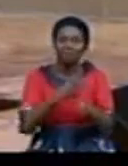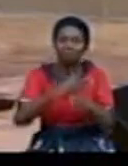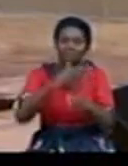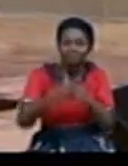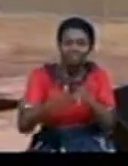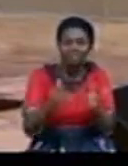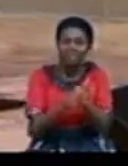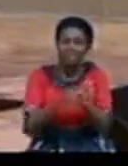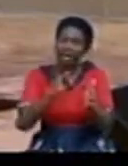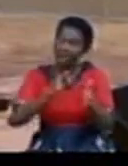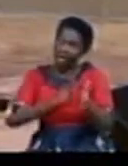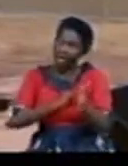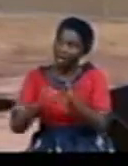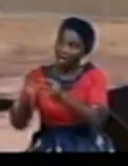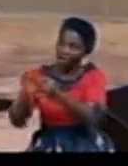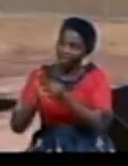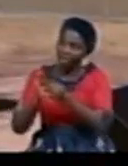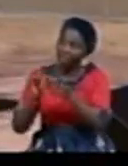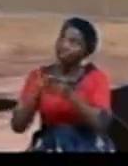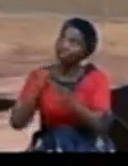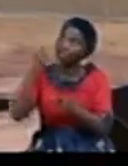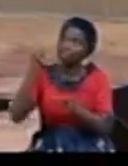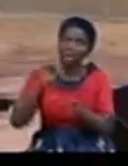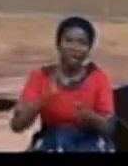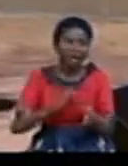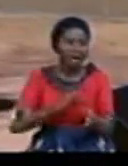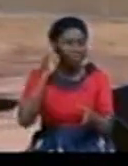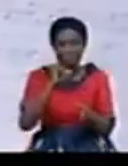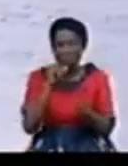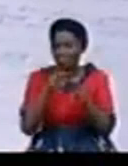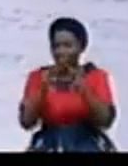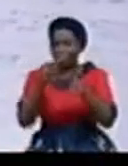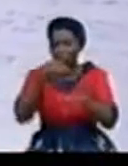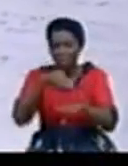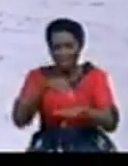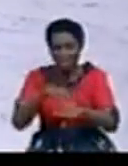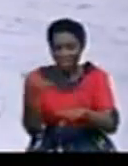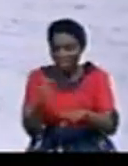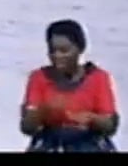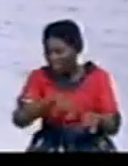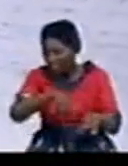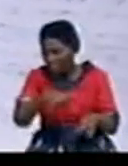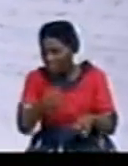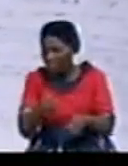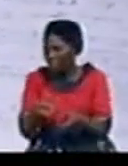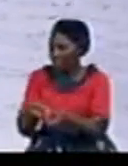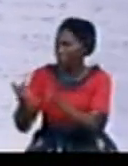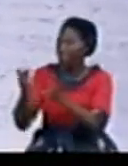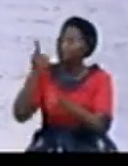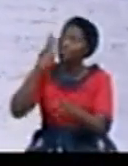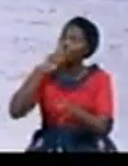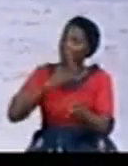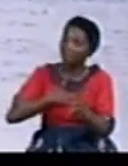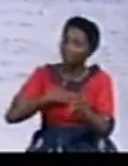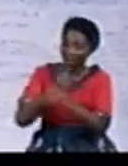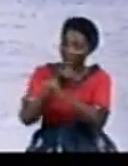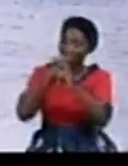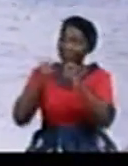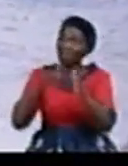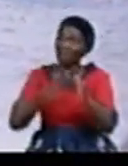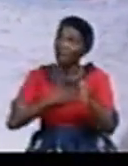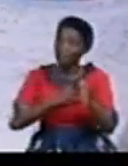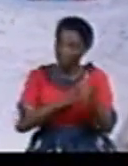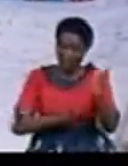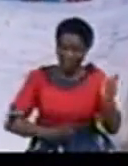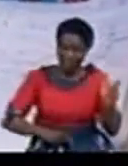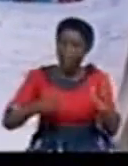I belong to you. I will not look in any other direction. You are my Savior. You are my Lord. You are my